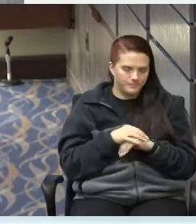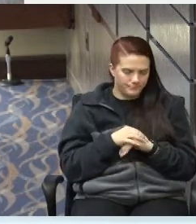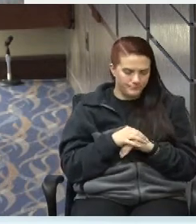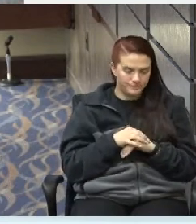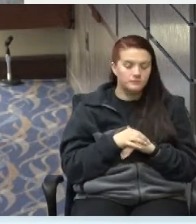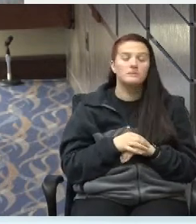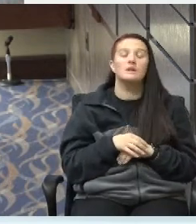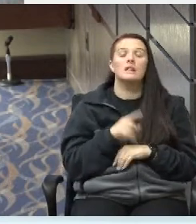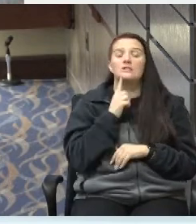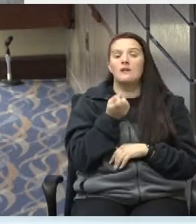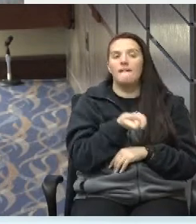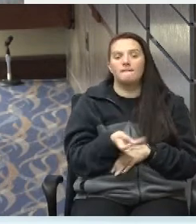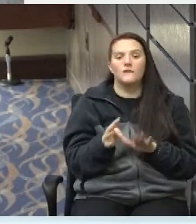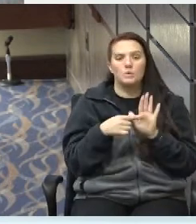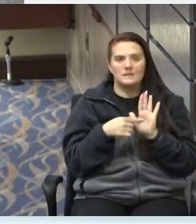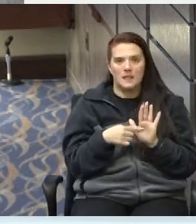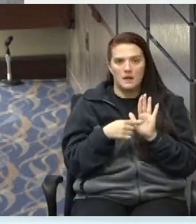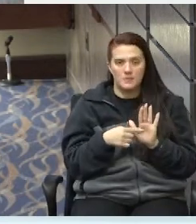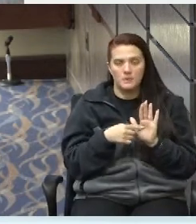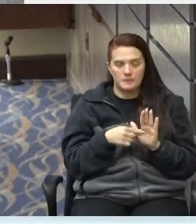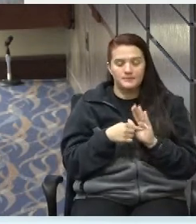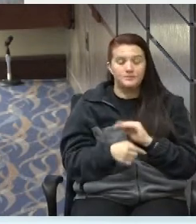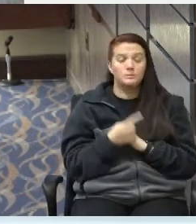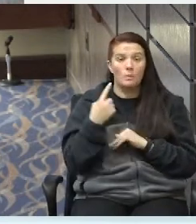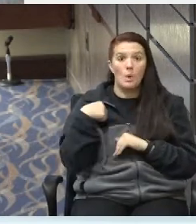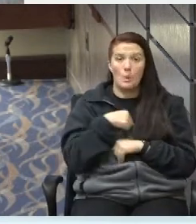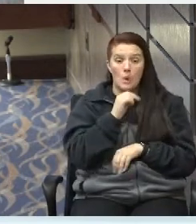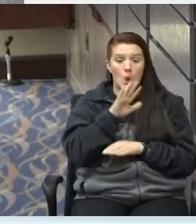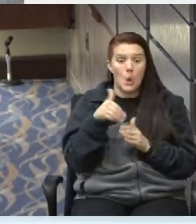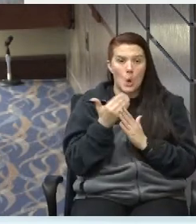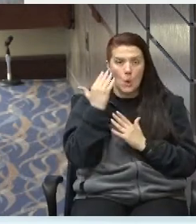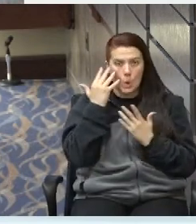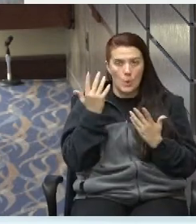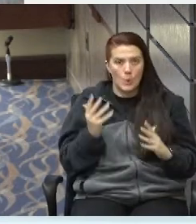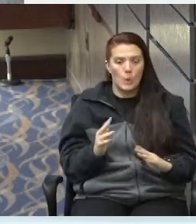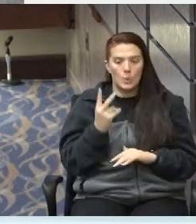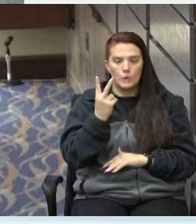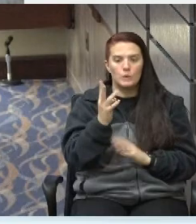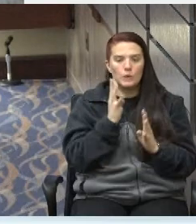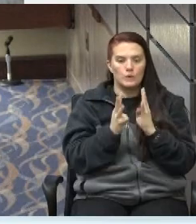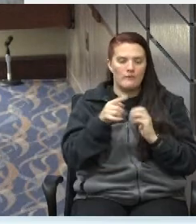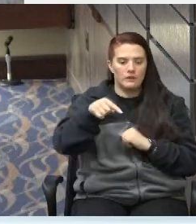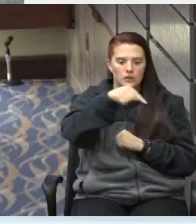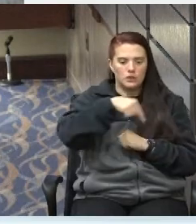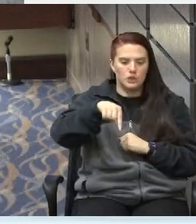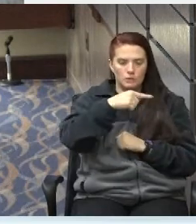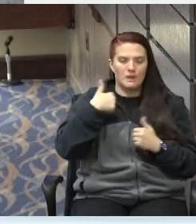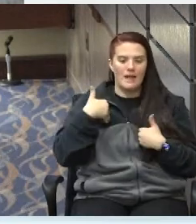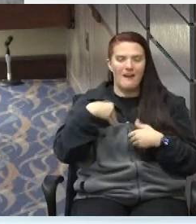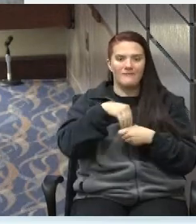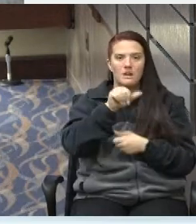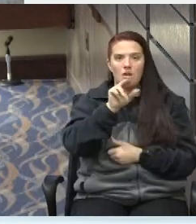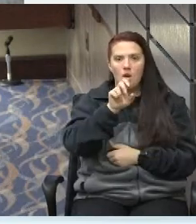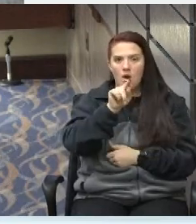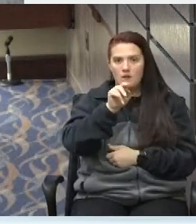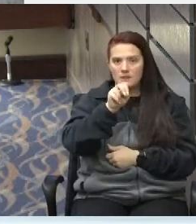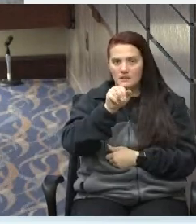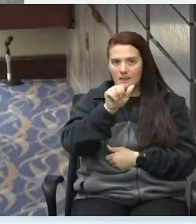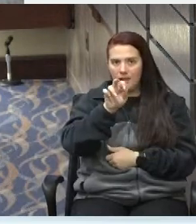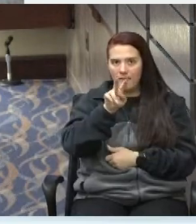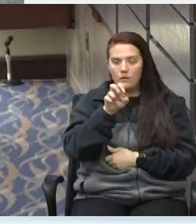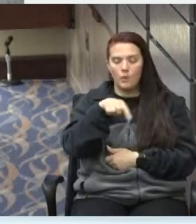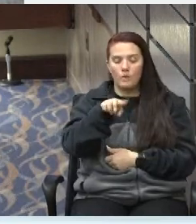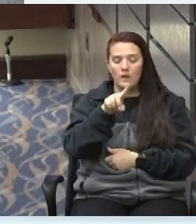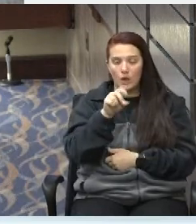So here's a few examples. Here's one that we all know of, the 2 little traffic circles that we have on Austin Avenue. They